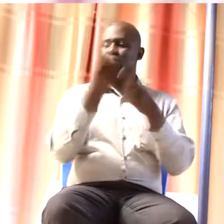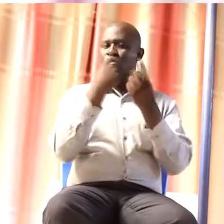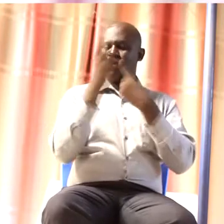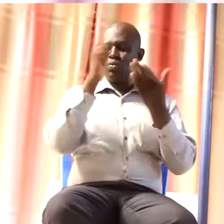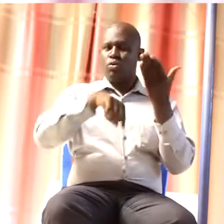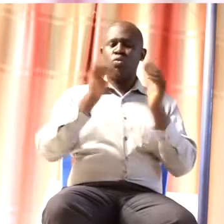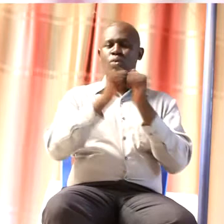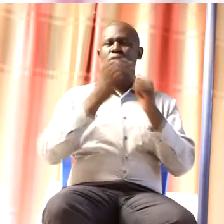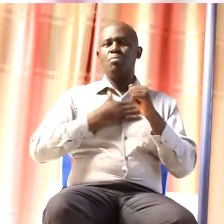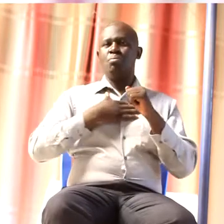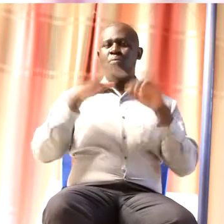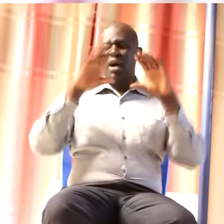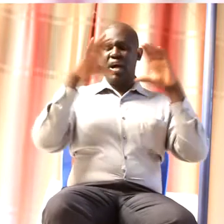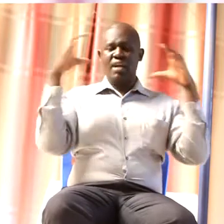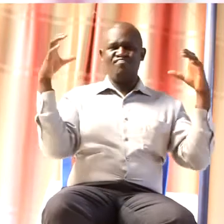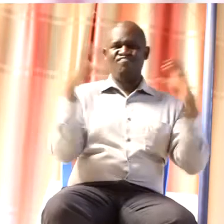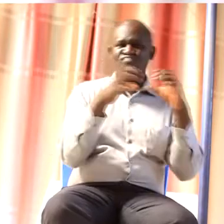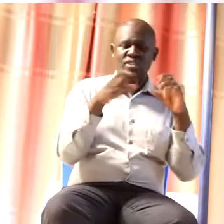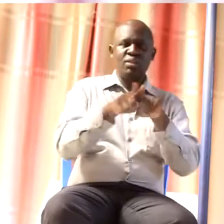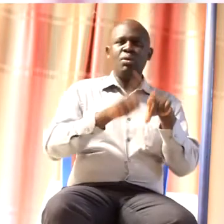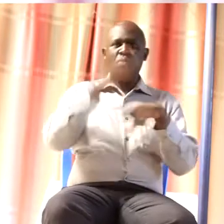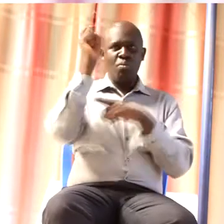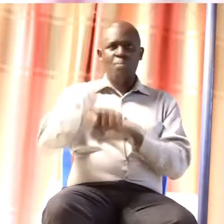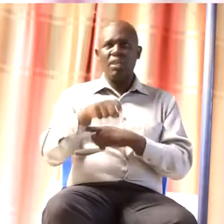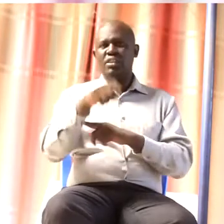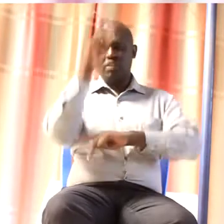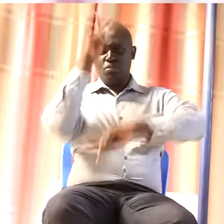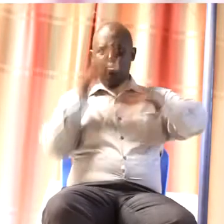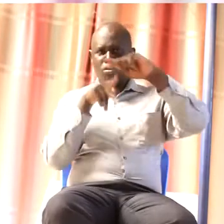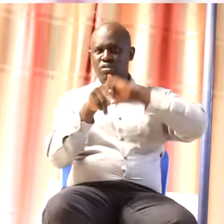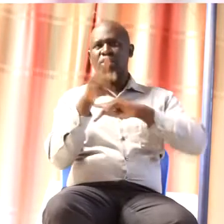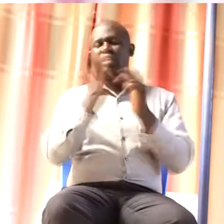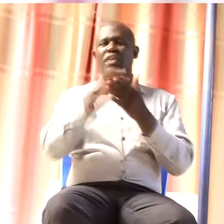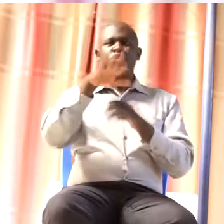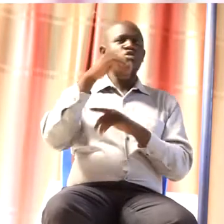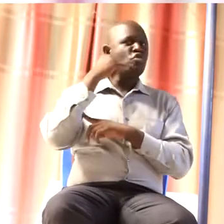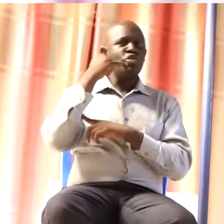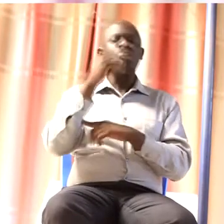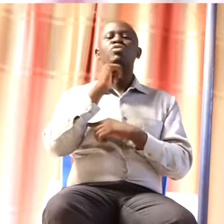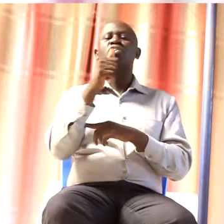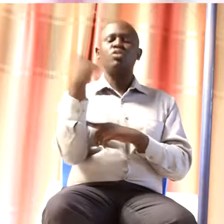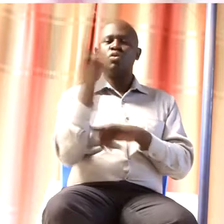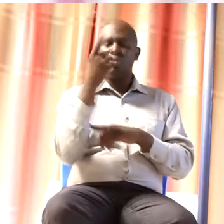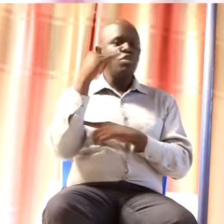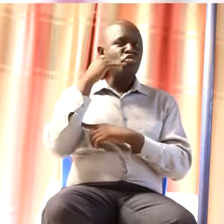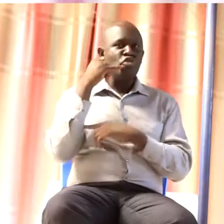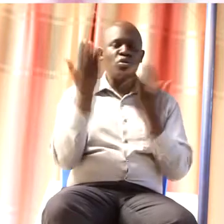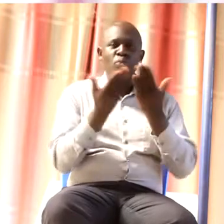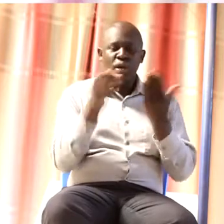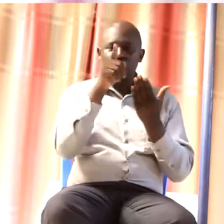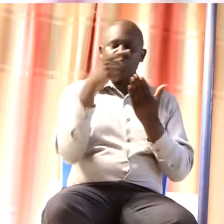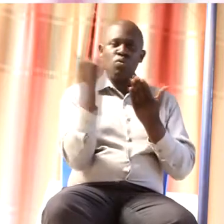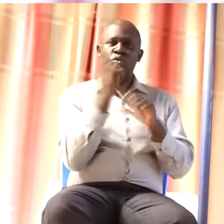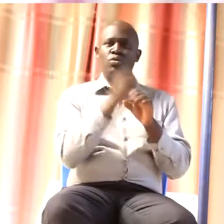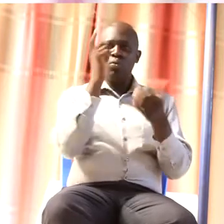that you need to prophesy to your phone this year, that your phone will not only be a phone whereby you only